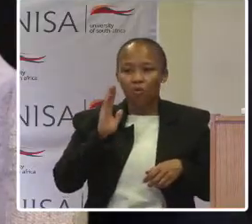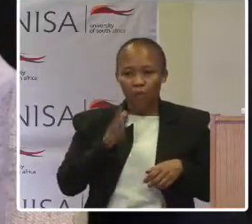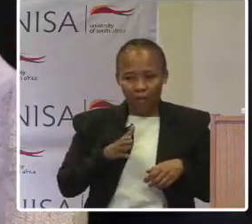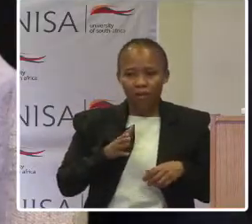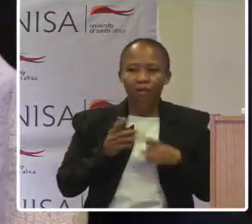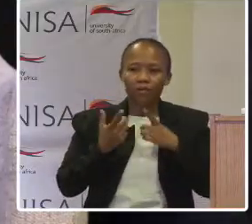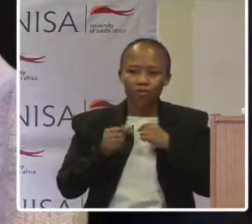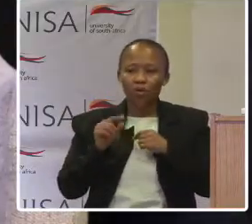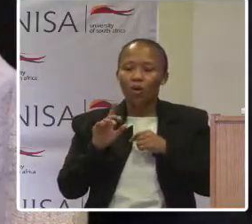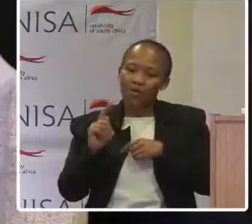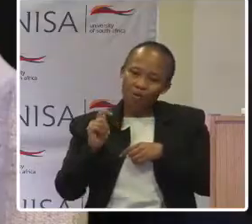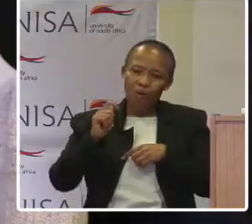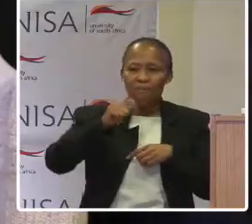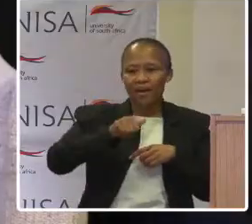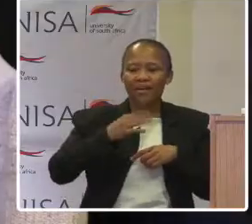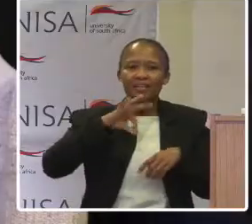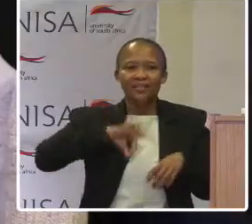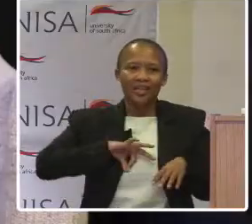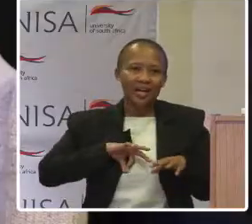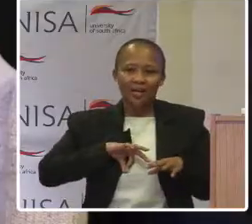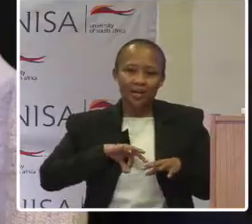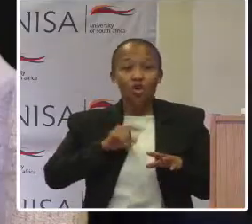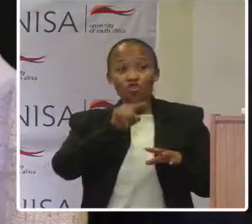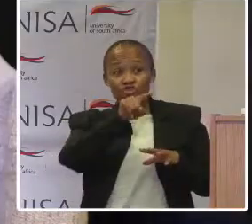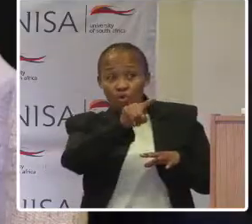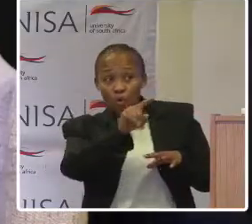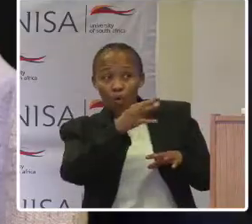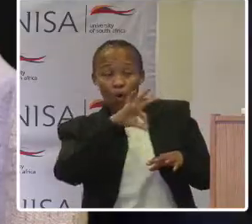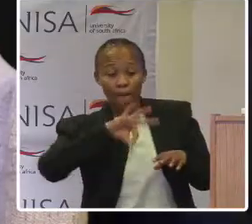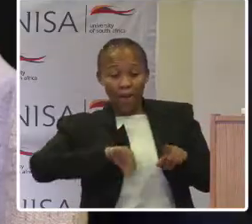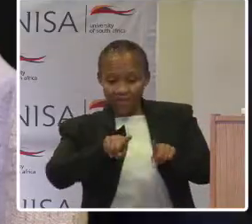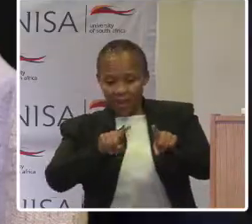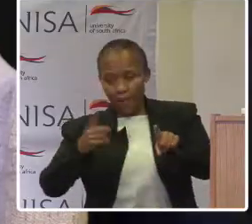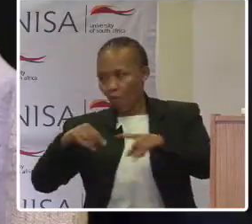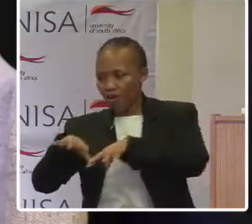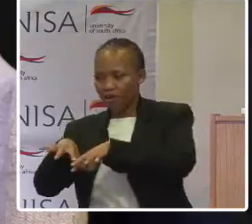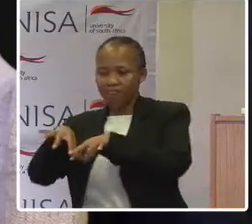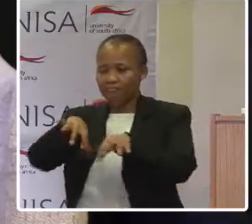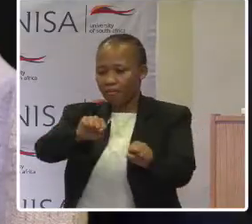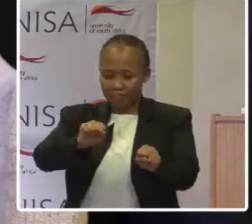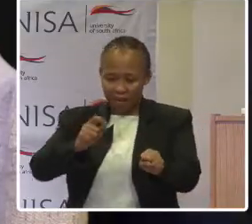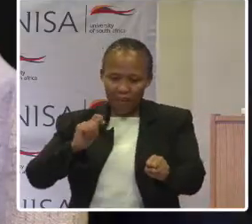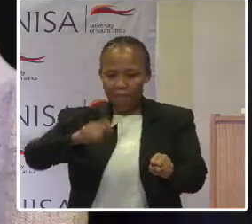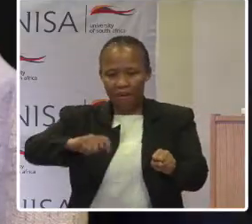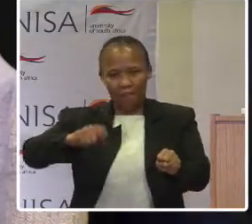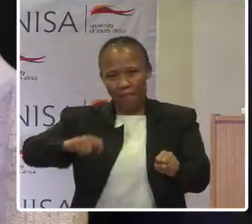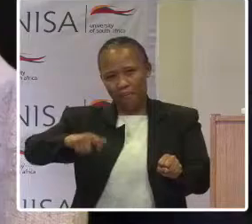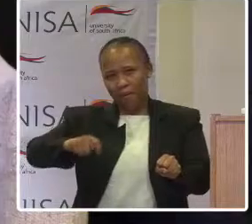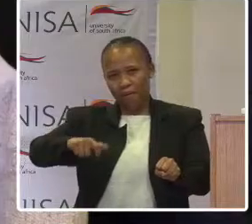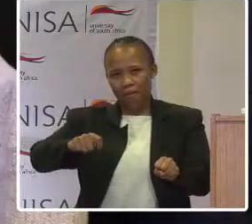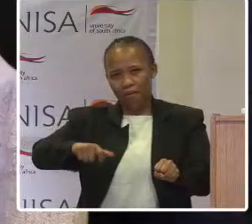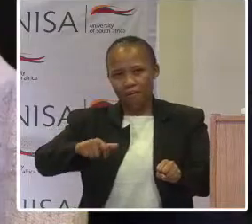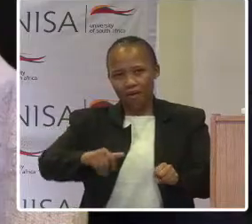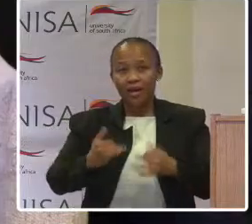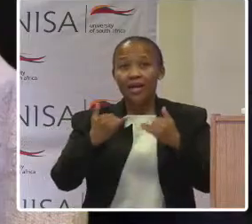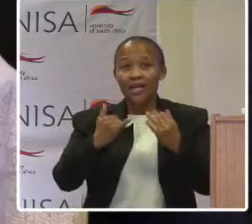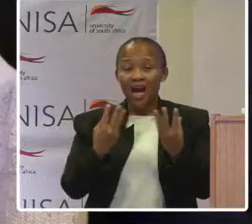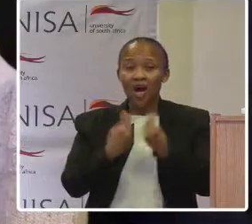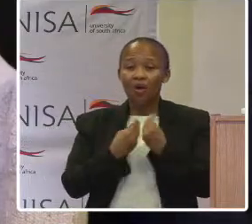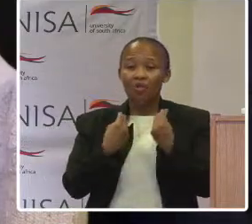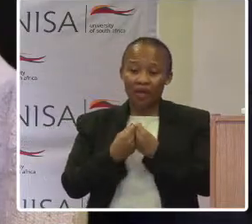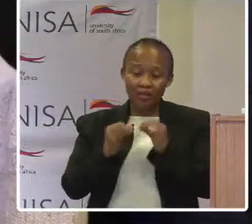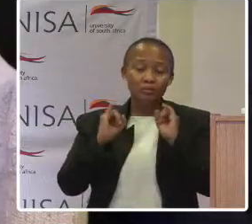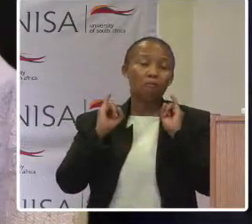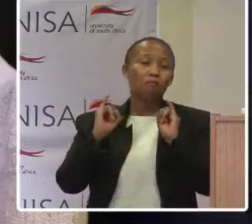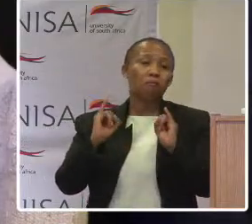just want you to hire them. Don't pay them a cent. We'll pay them. So that's how bad things have come.